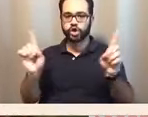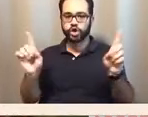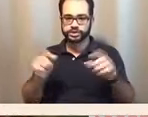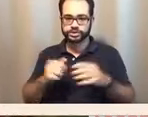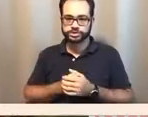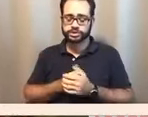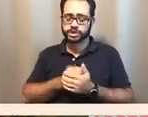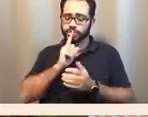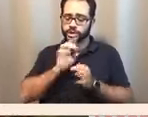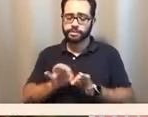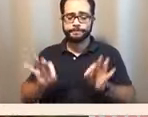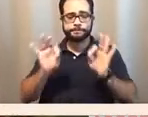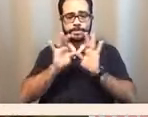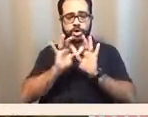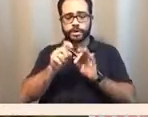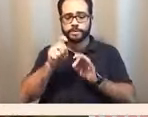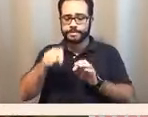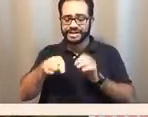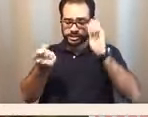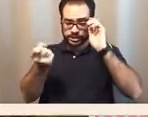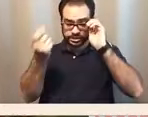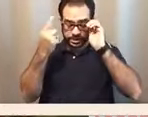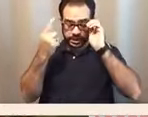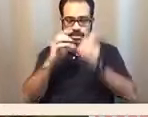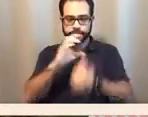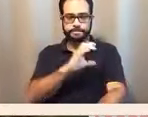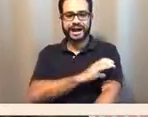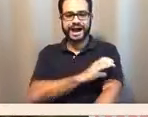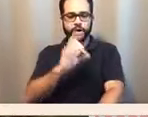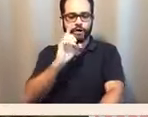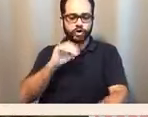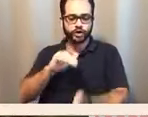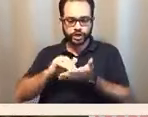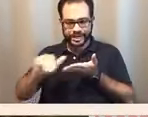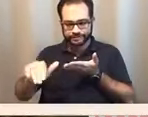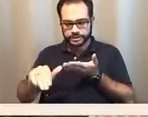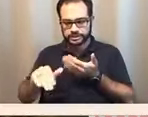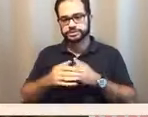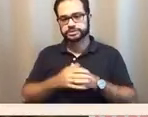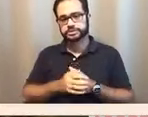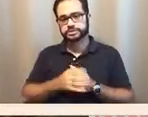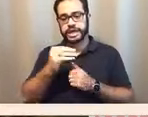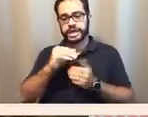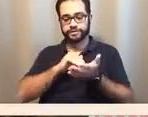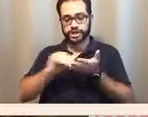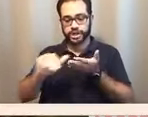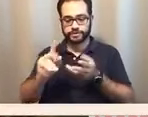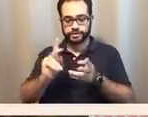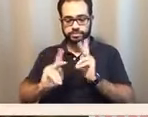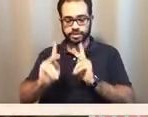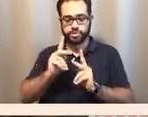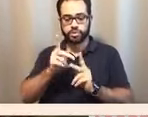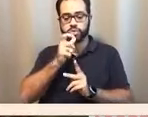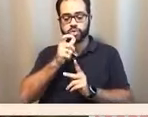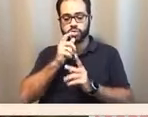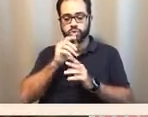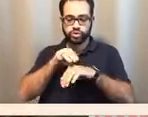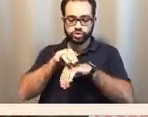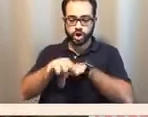the understand the power of forgiveness and forgiving someone who has caused you